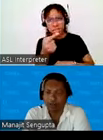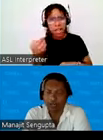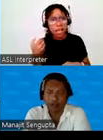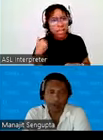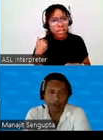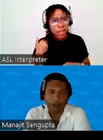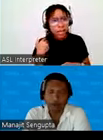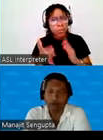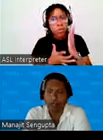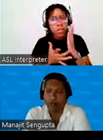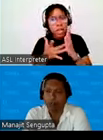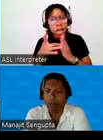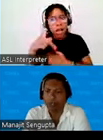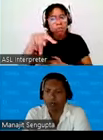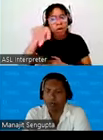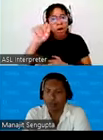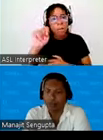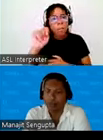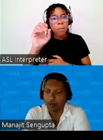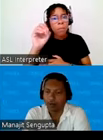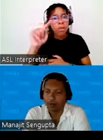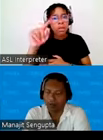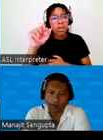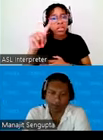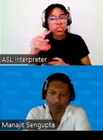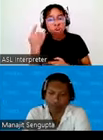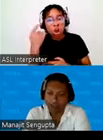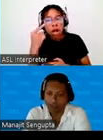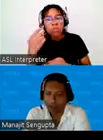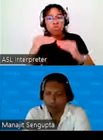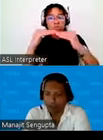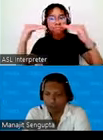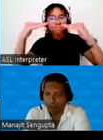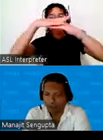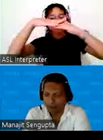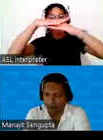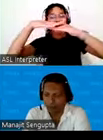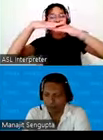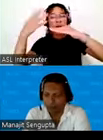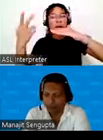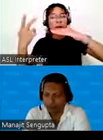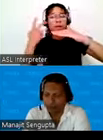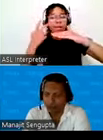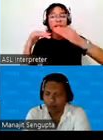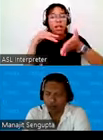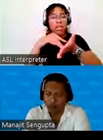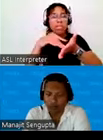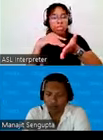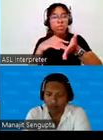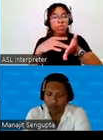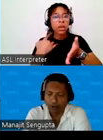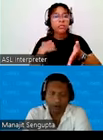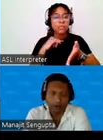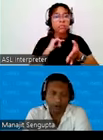technical potential from rooftop, with our preliminary estimate from this study is showing that it's 20 gigawatts or